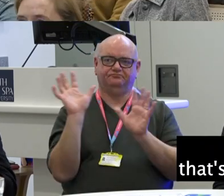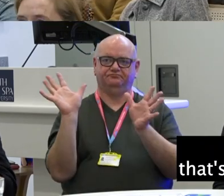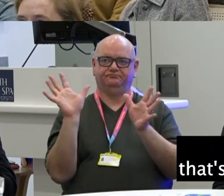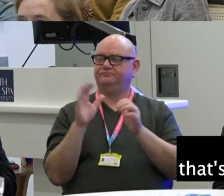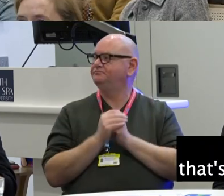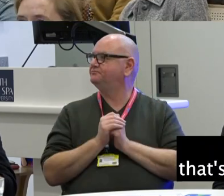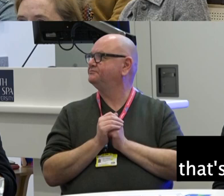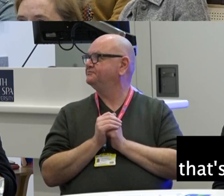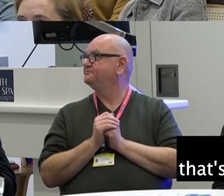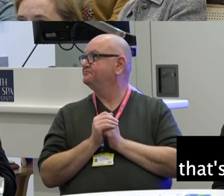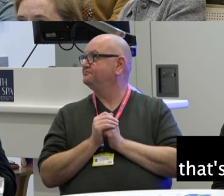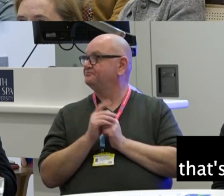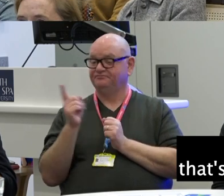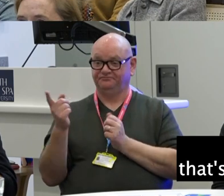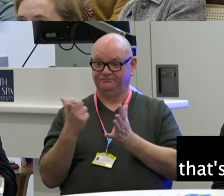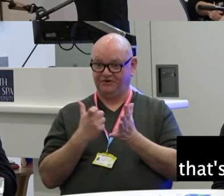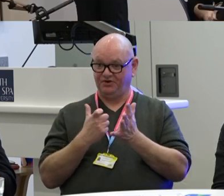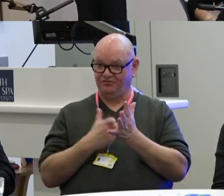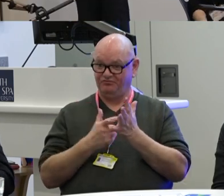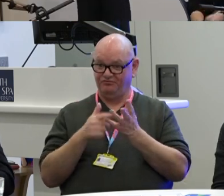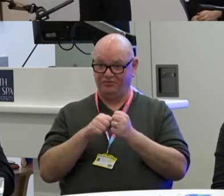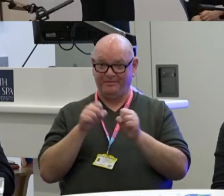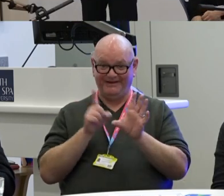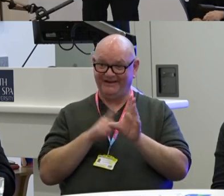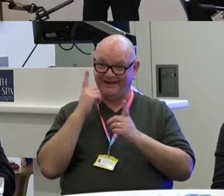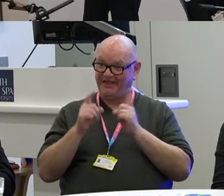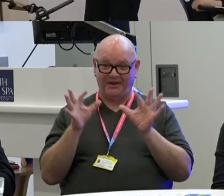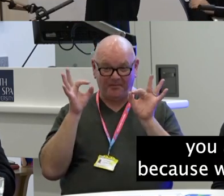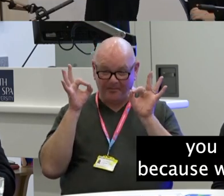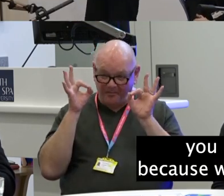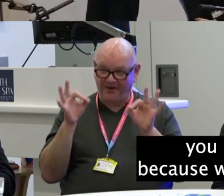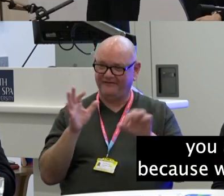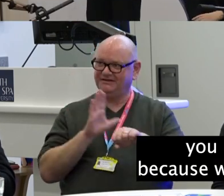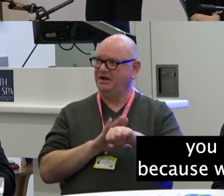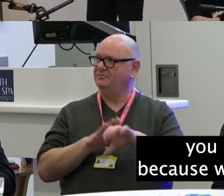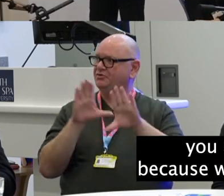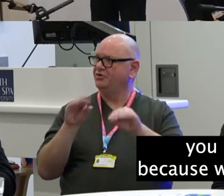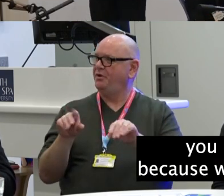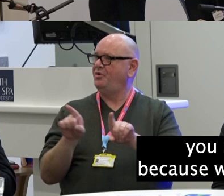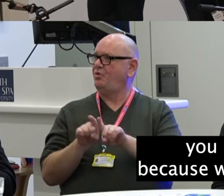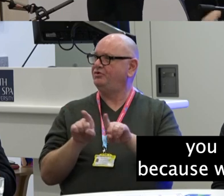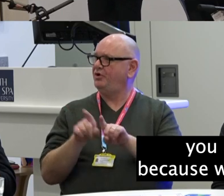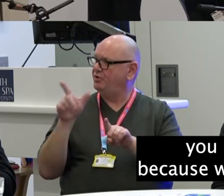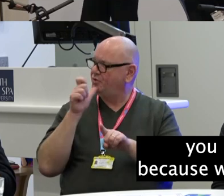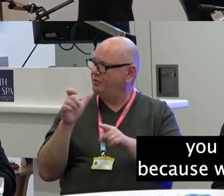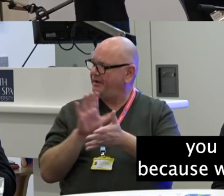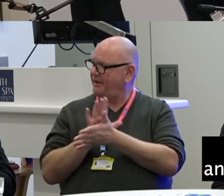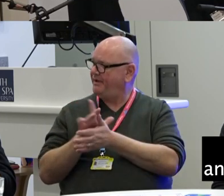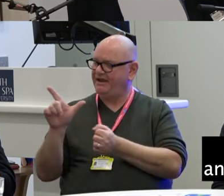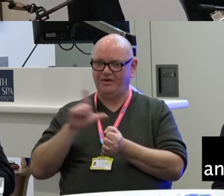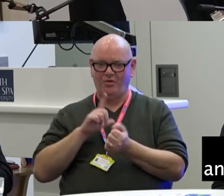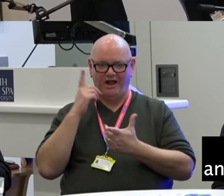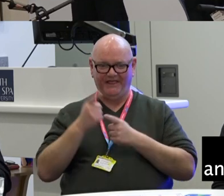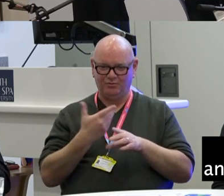You know what, Ruby? That's an awesome place to stop. And also, I think you are going to be very happy because we made up for about 6 minutes,